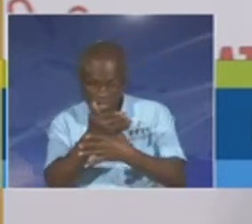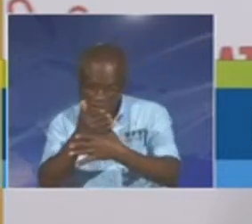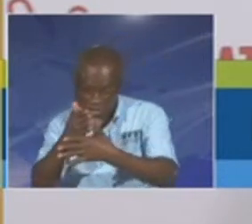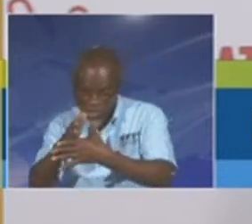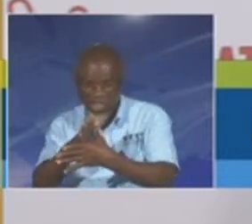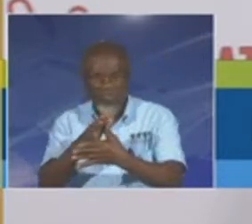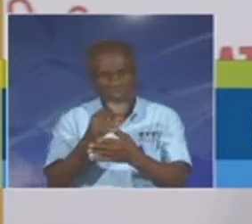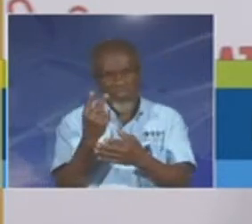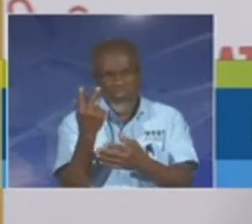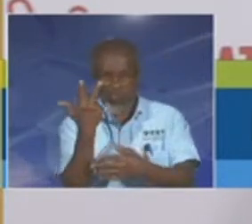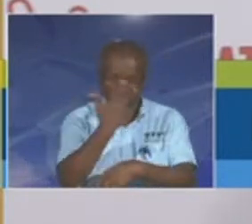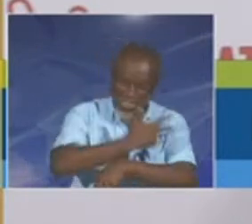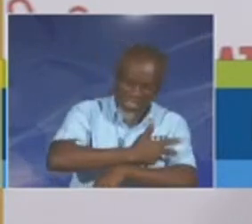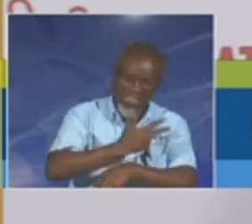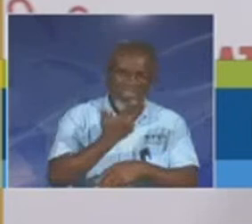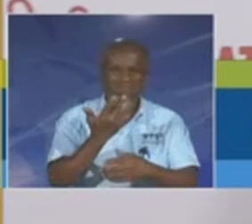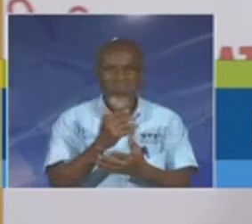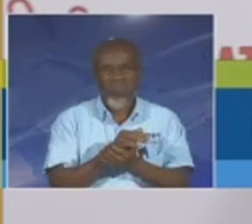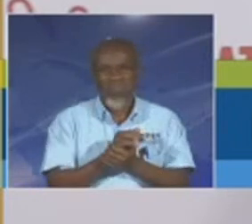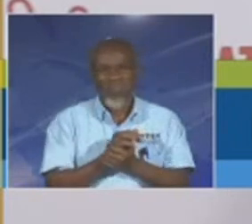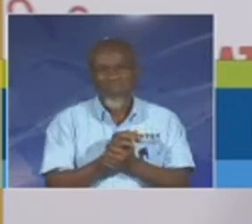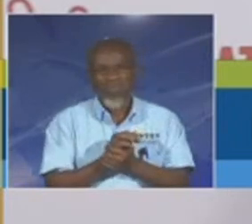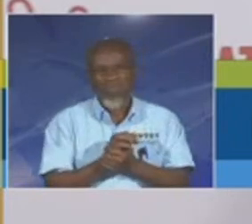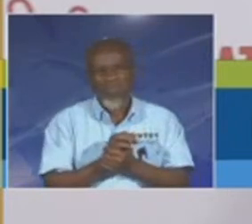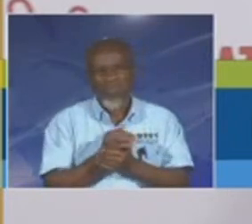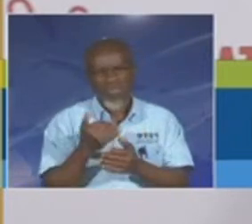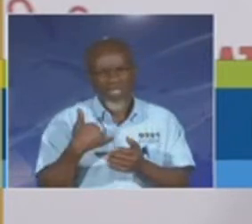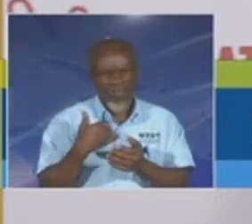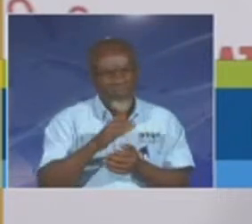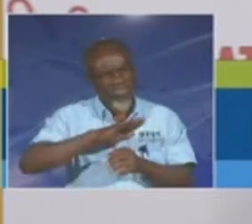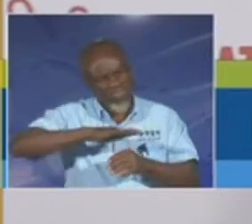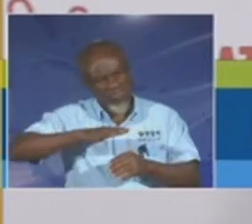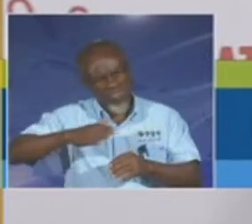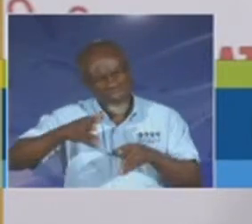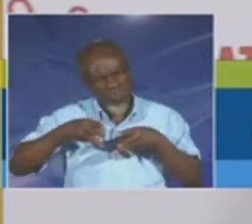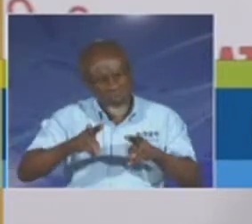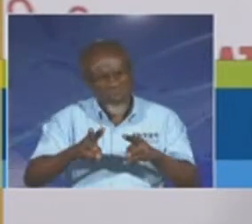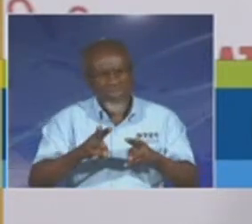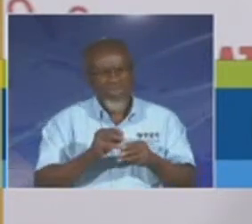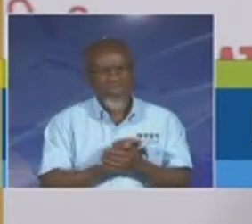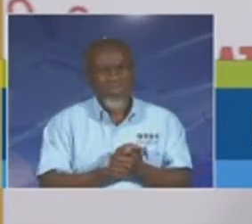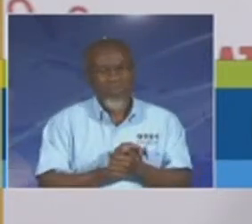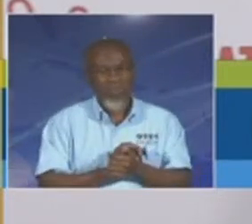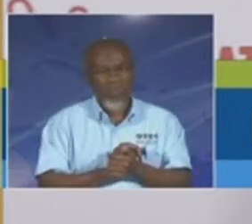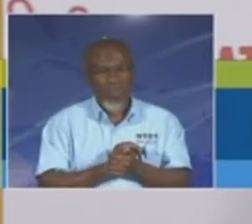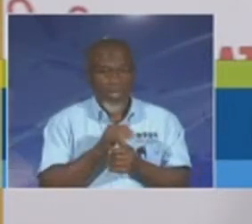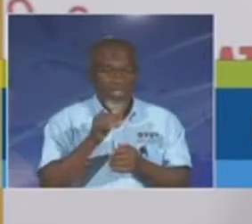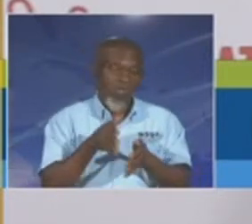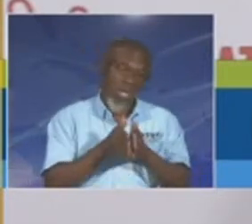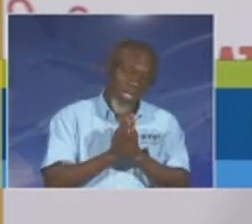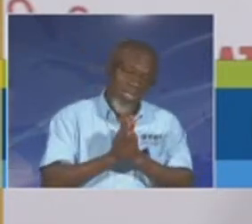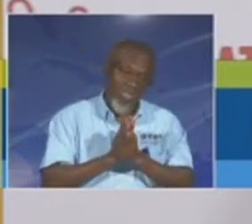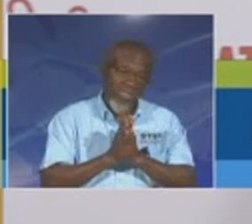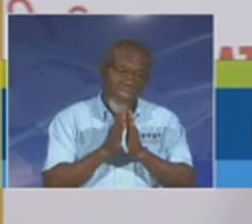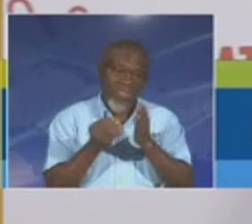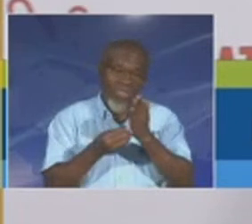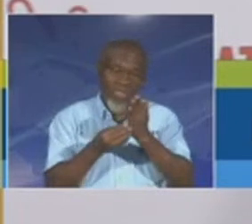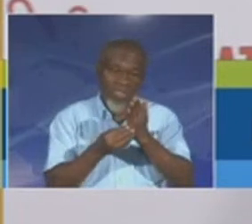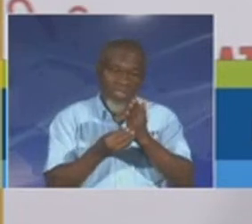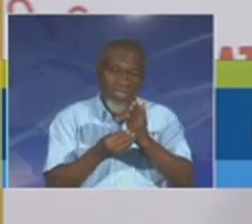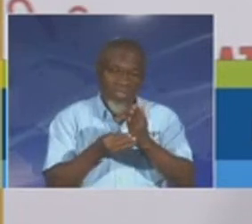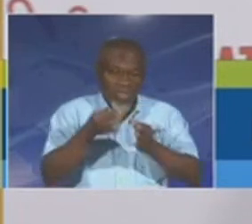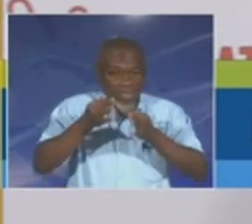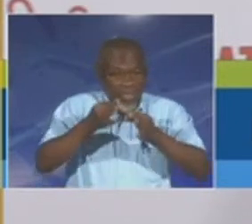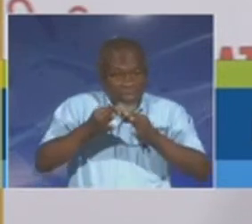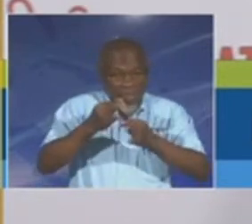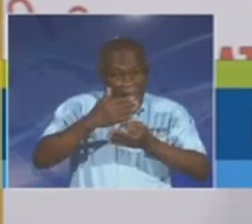Saturday. So there's those kinds of options. And I know the other thing you might be asking is, well, even if I were to be having